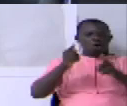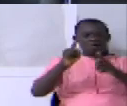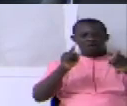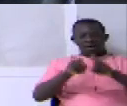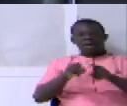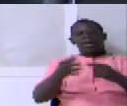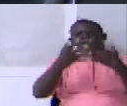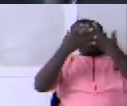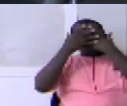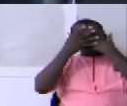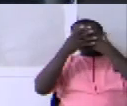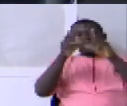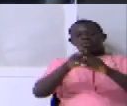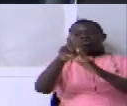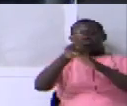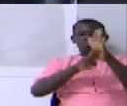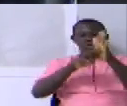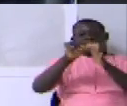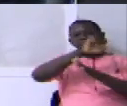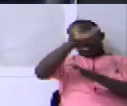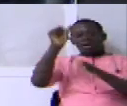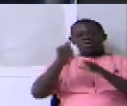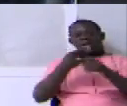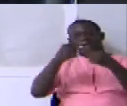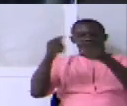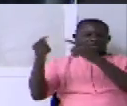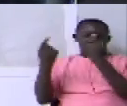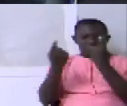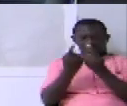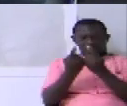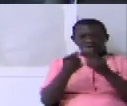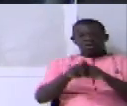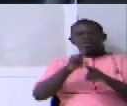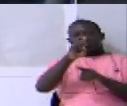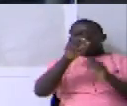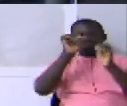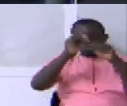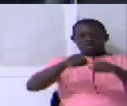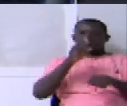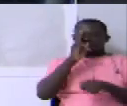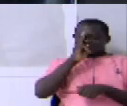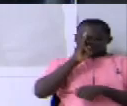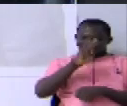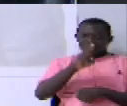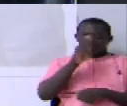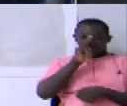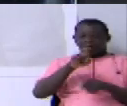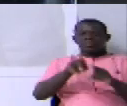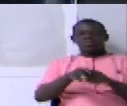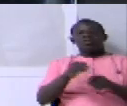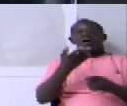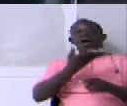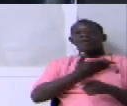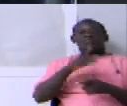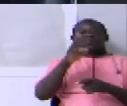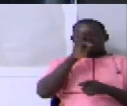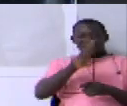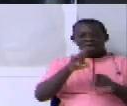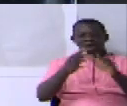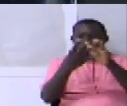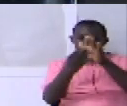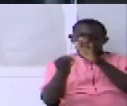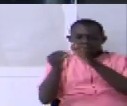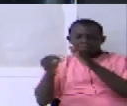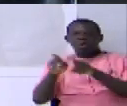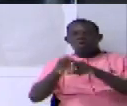the prison rules, etc., will you endeavor to lay hands on them,